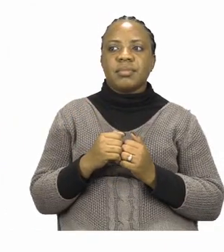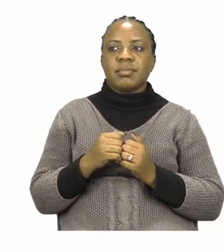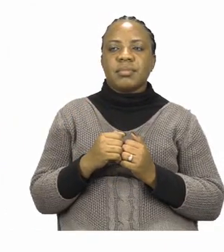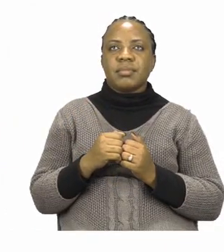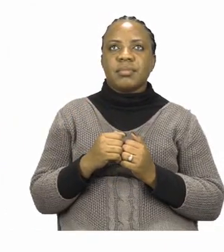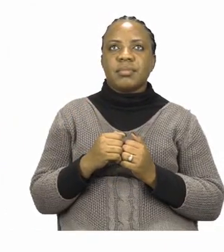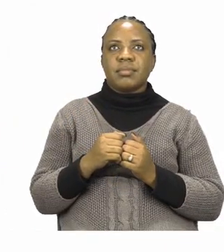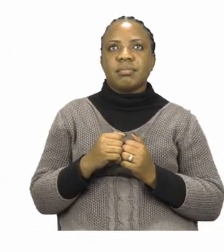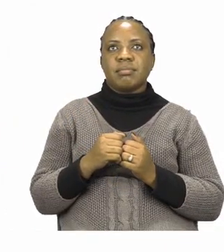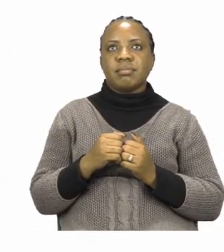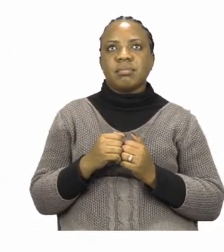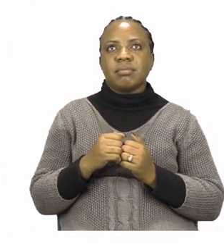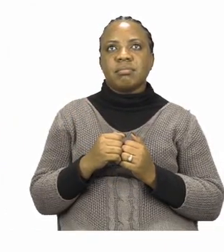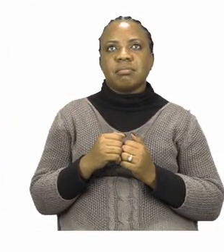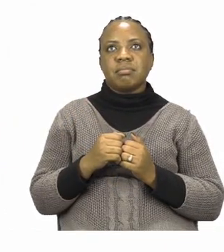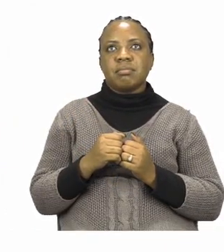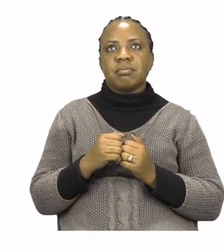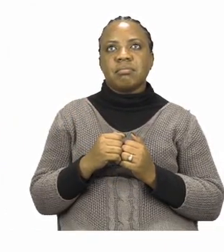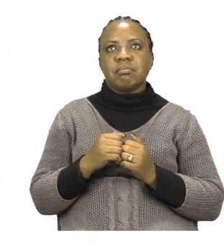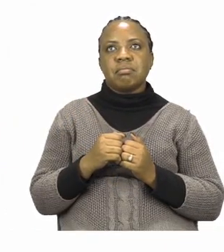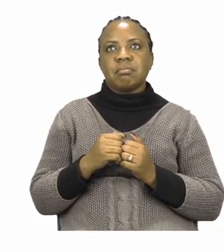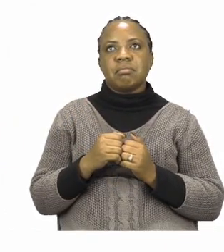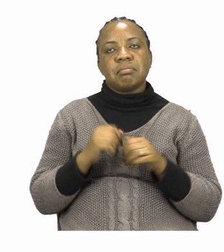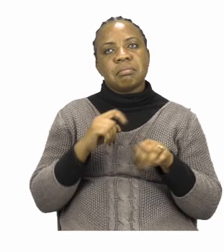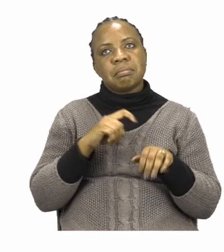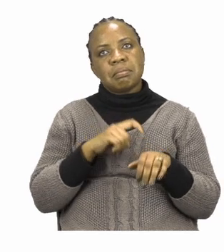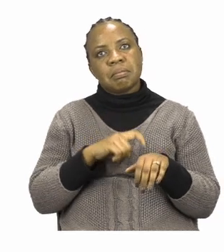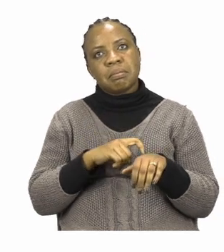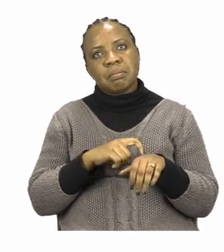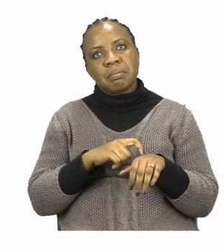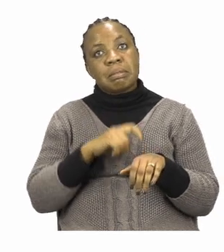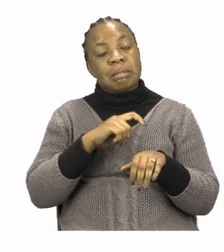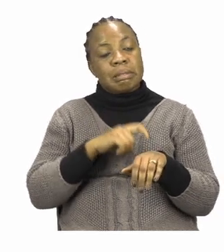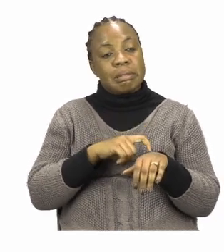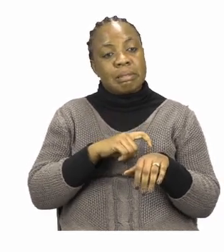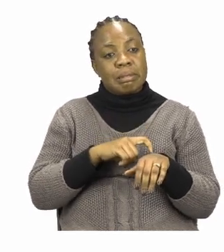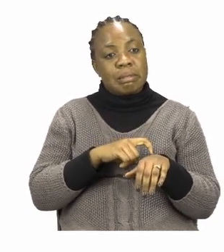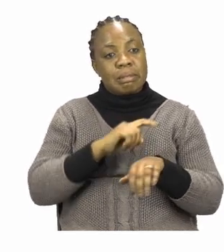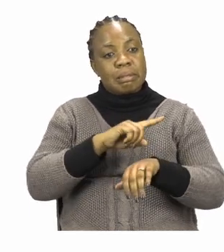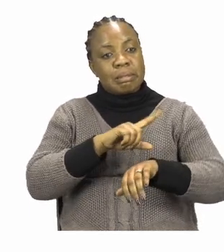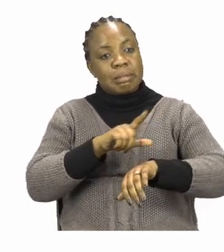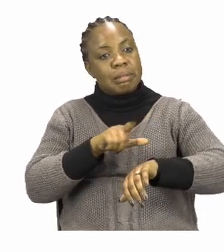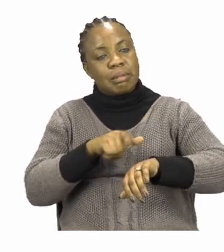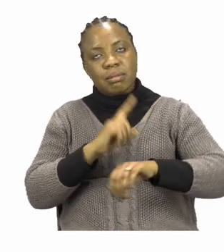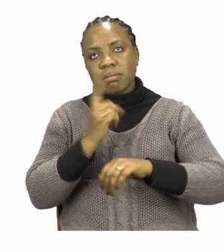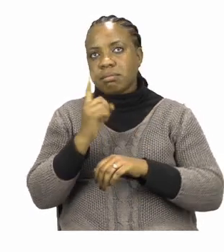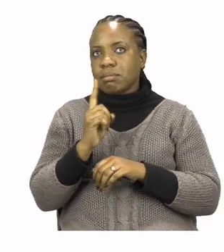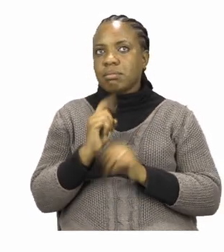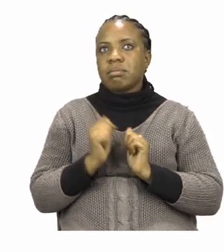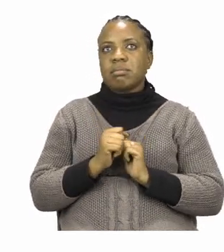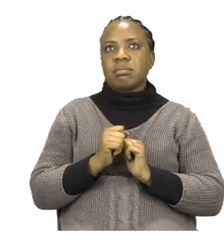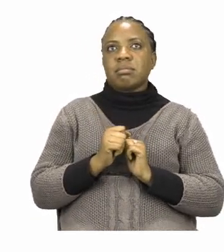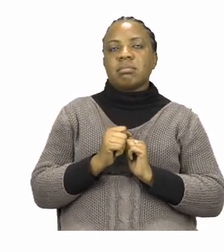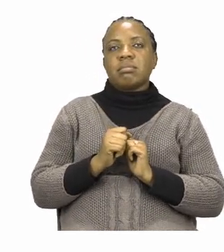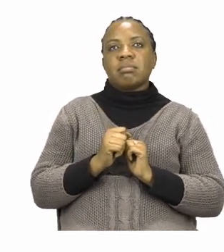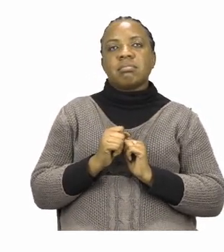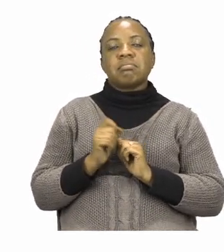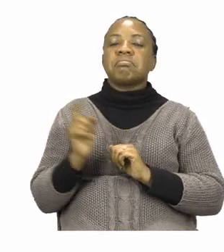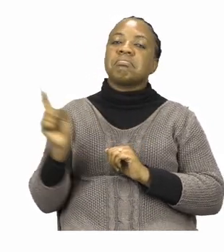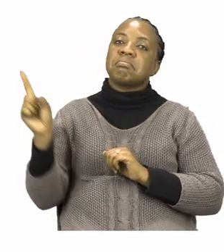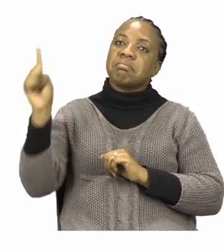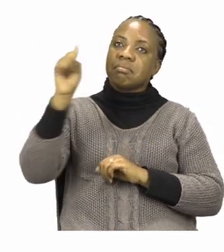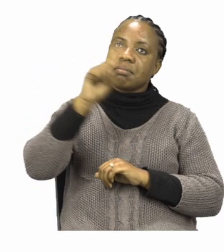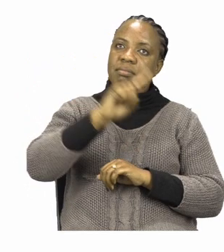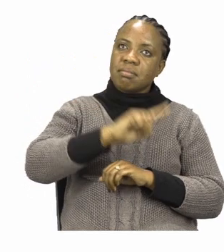are going to do time, but not the time of the clock, the time where we talk about the days of